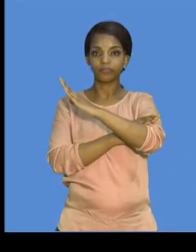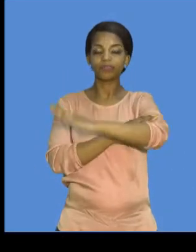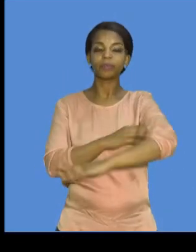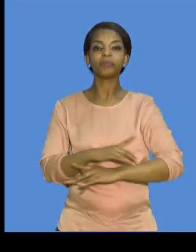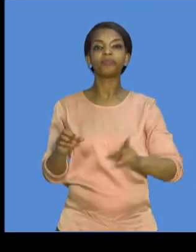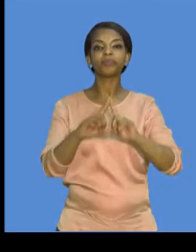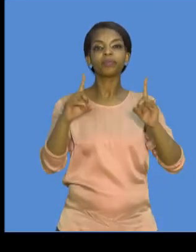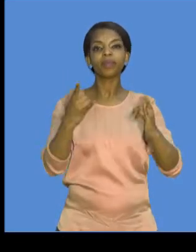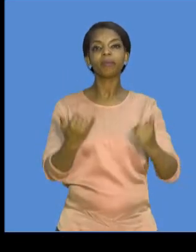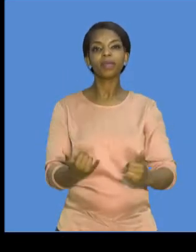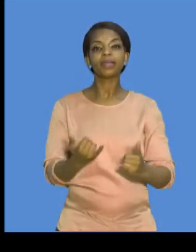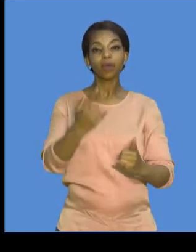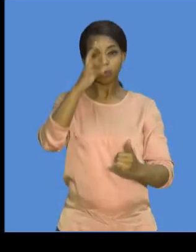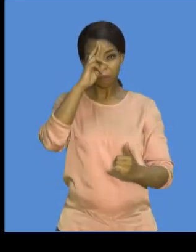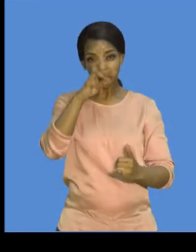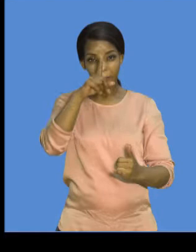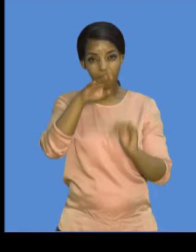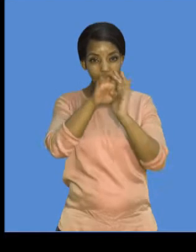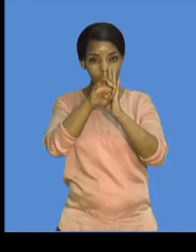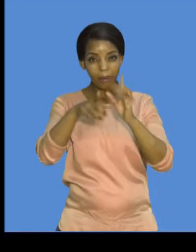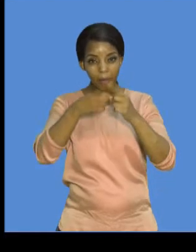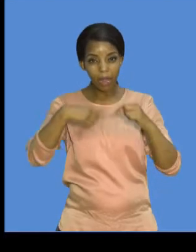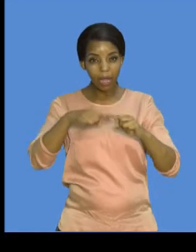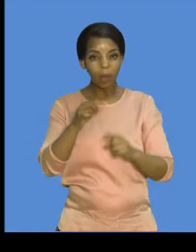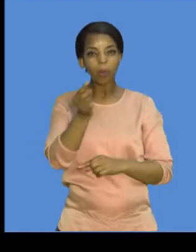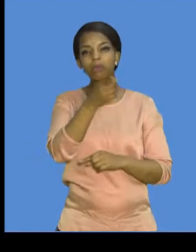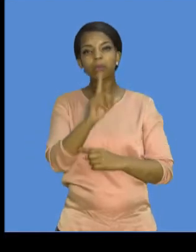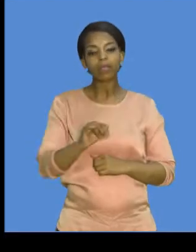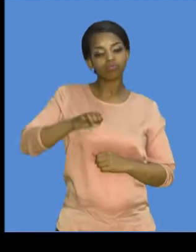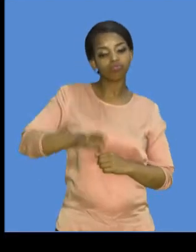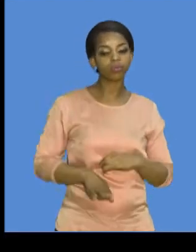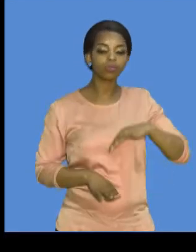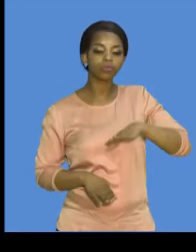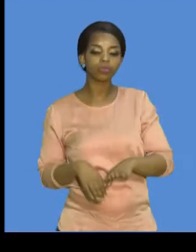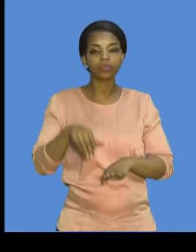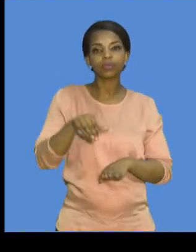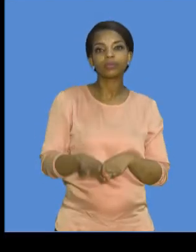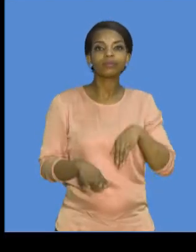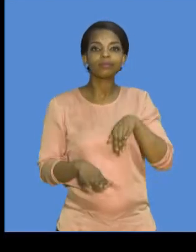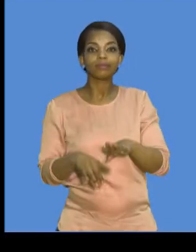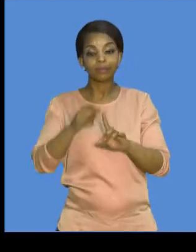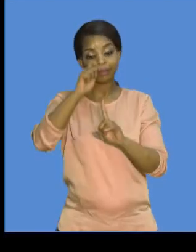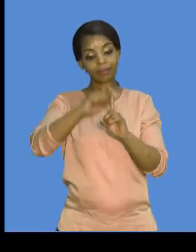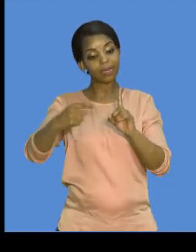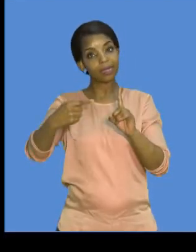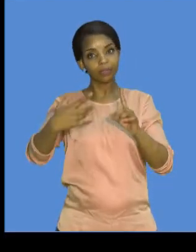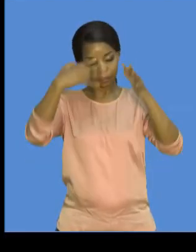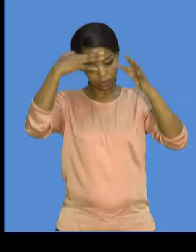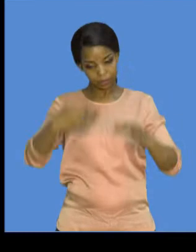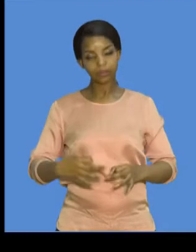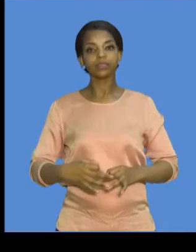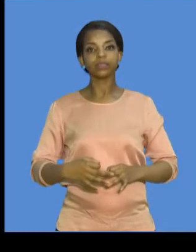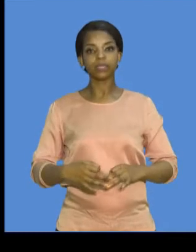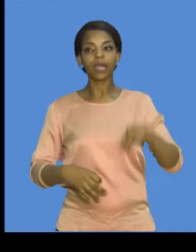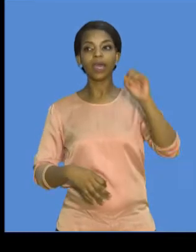of the exercise, which was the steps walked. The person decided to walk 5 steps on the first day, which was actually